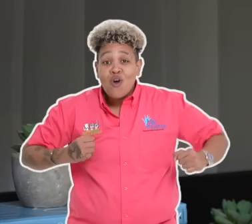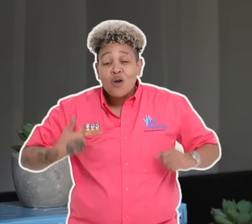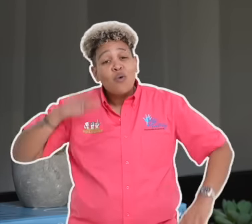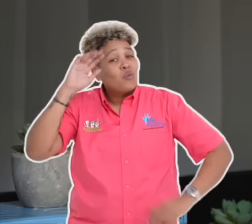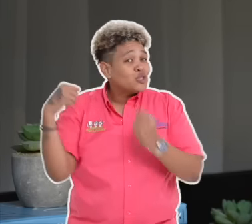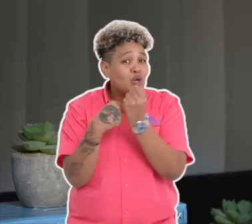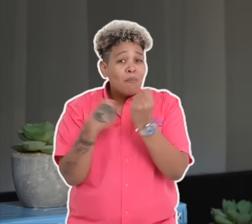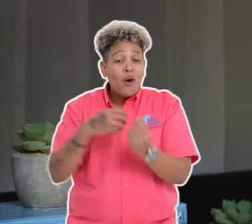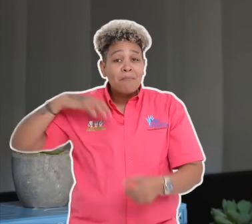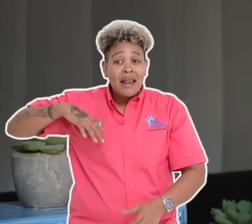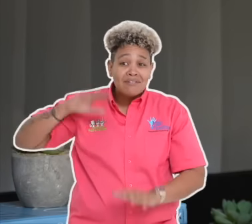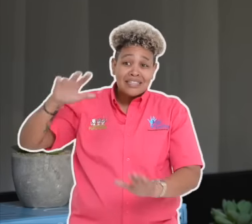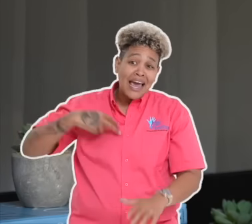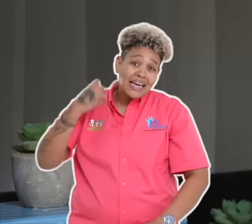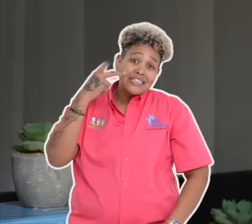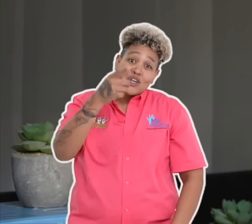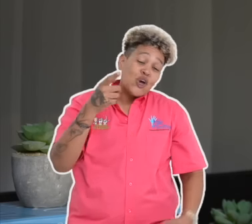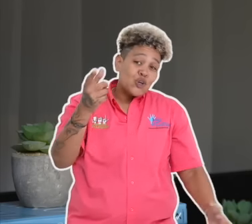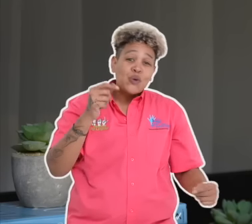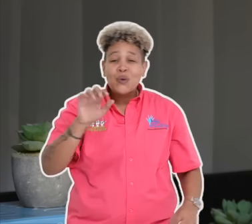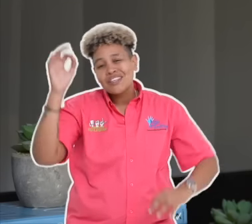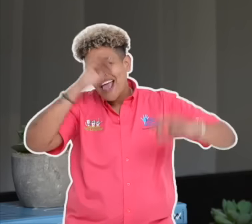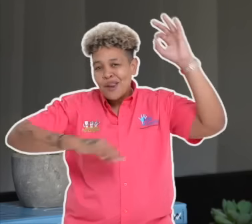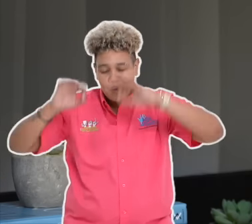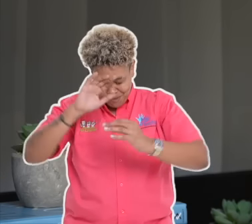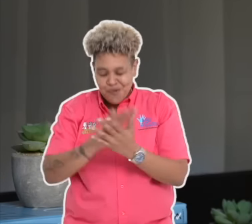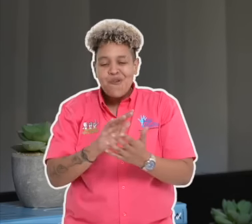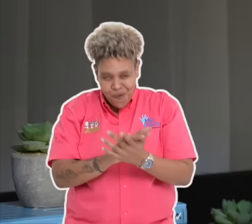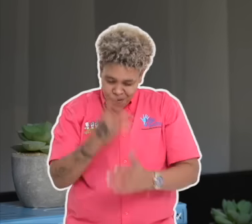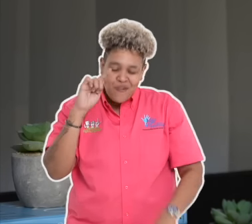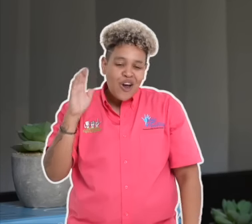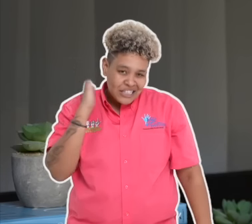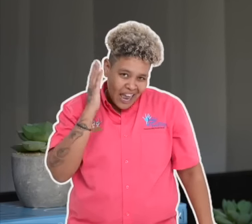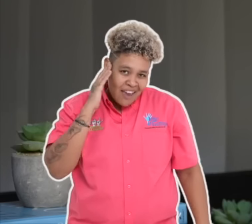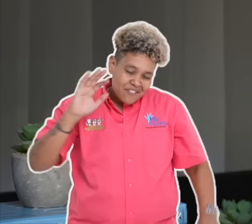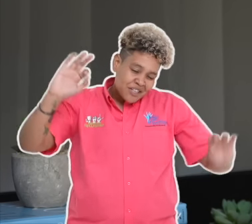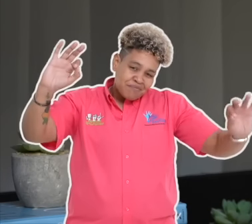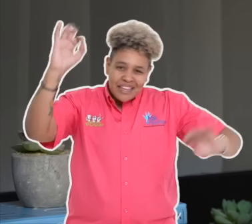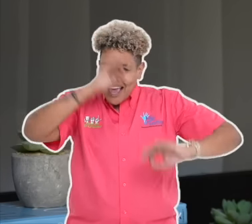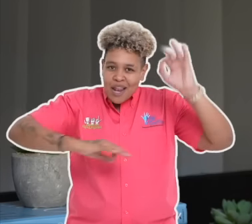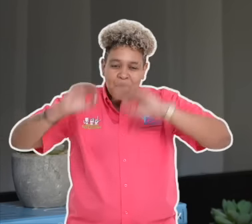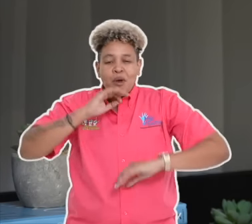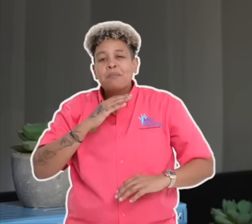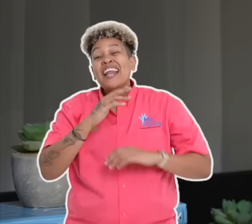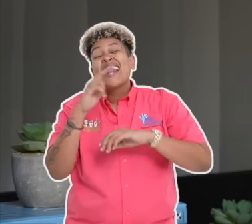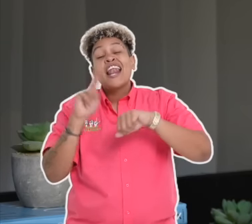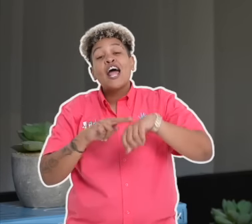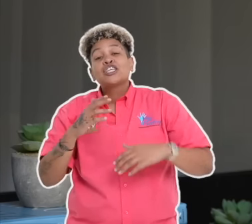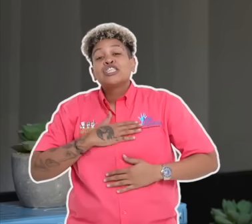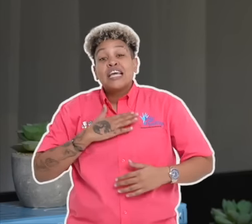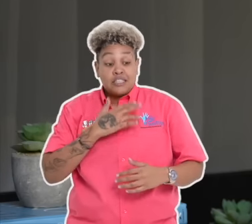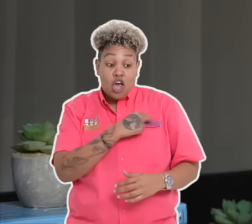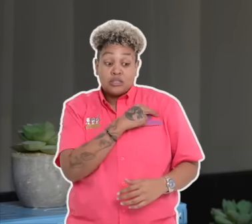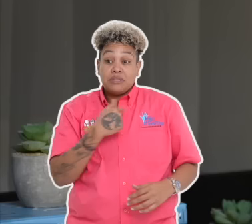going to support the beneficiaries. I see that you're doing Danny Williams School for the Deaf, the National Chest Hospital, which I'm